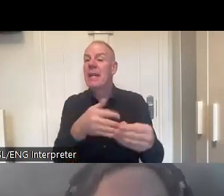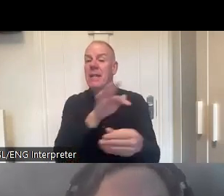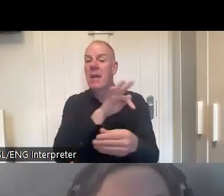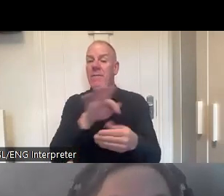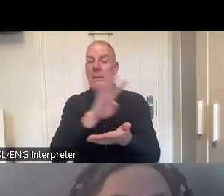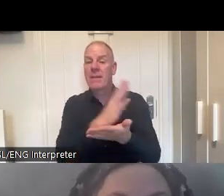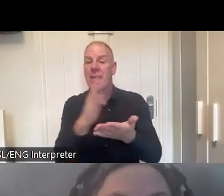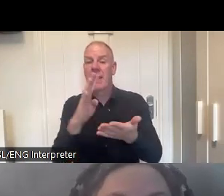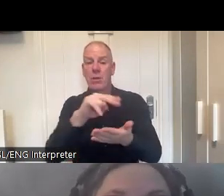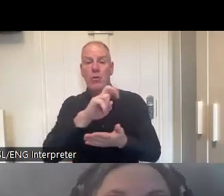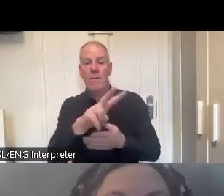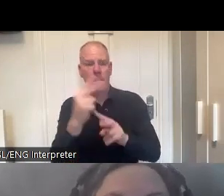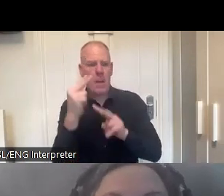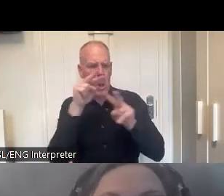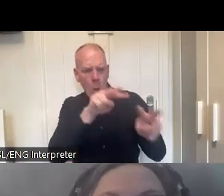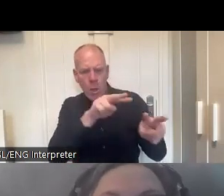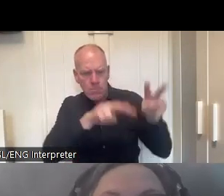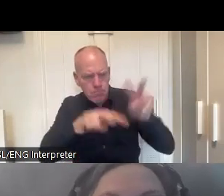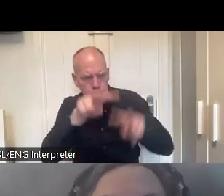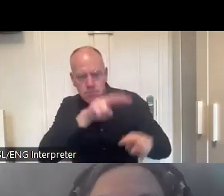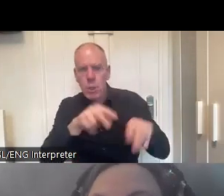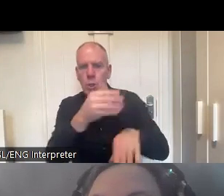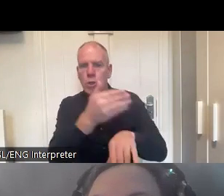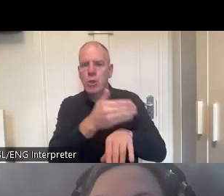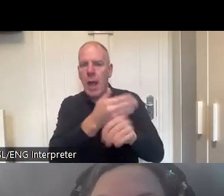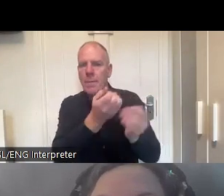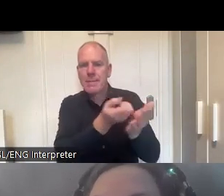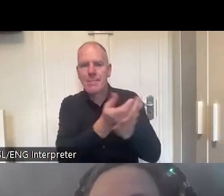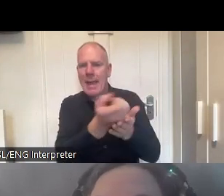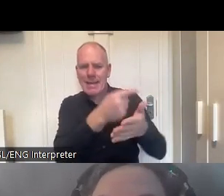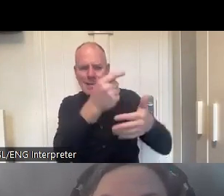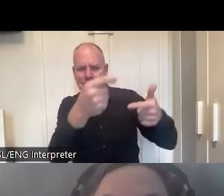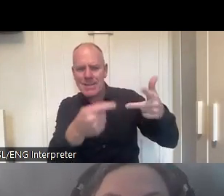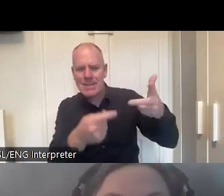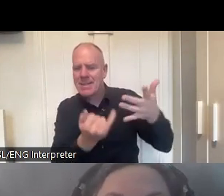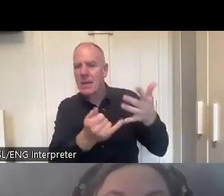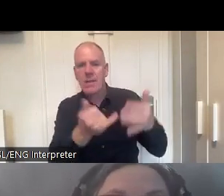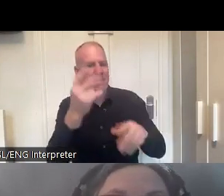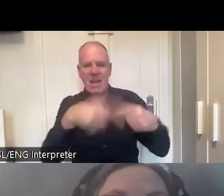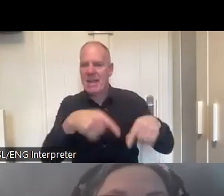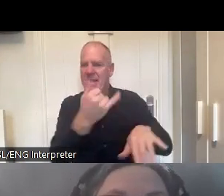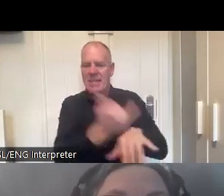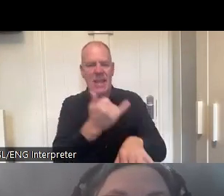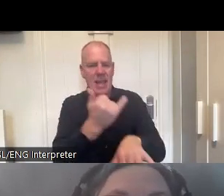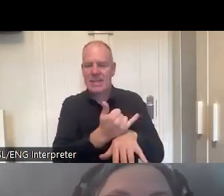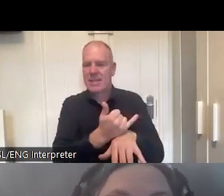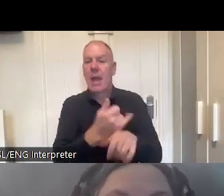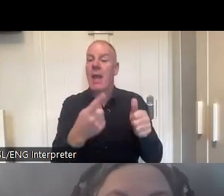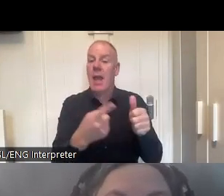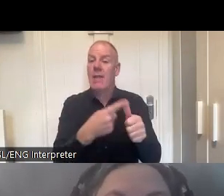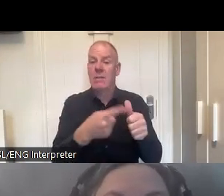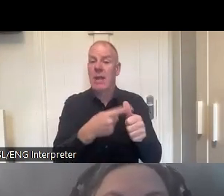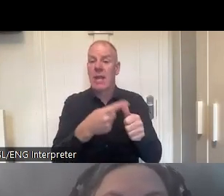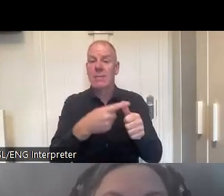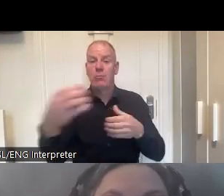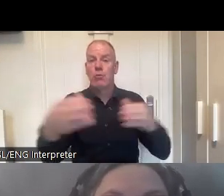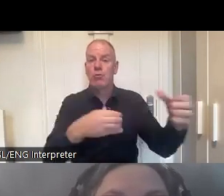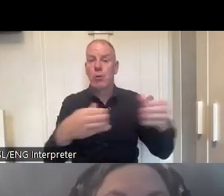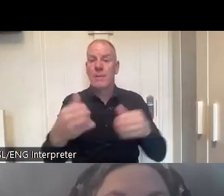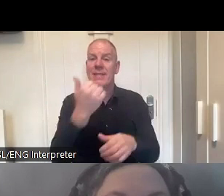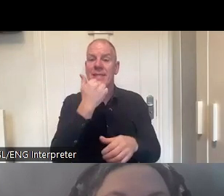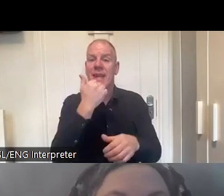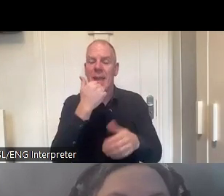went looking to find the job spec. It's still being worked through, has not been finalised, and advertising and recruitment dates are